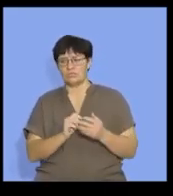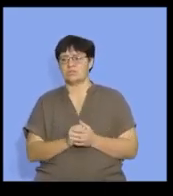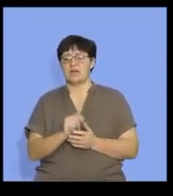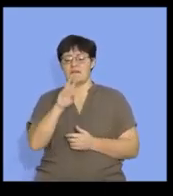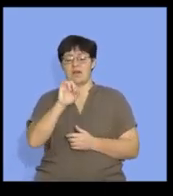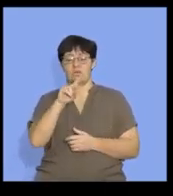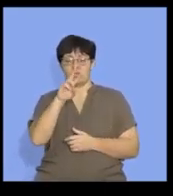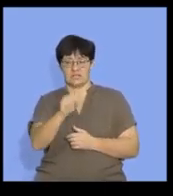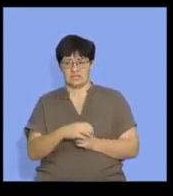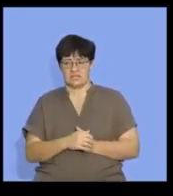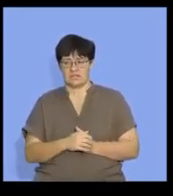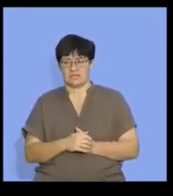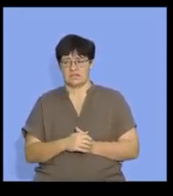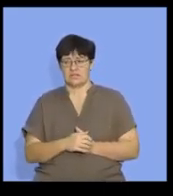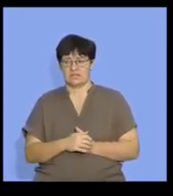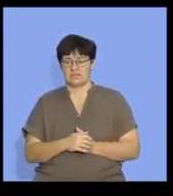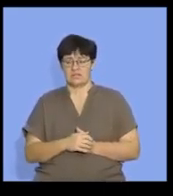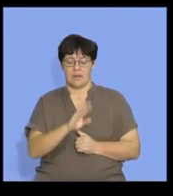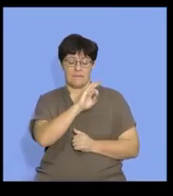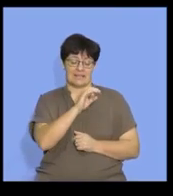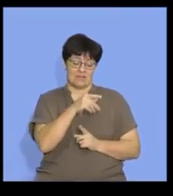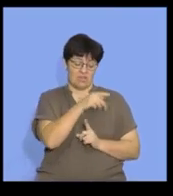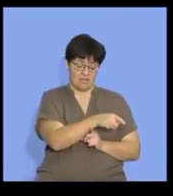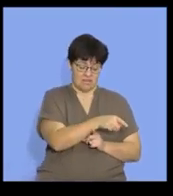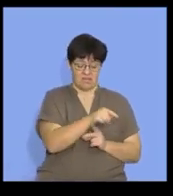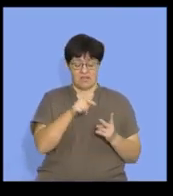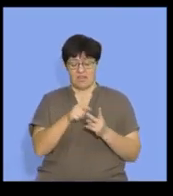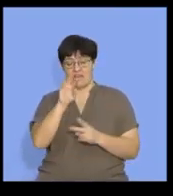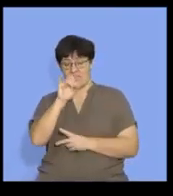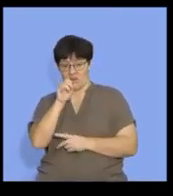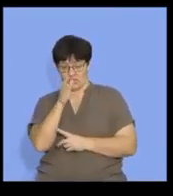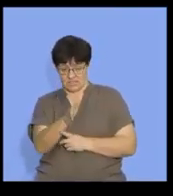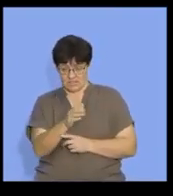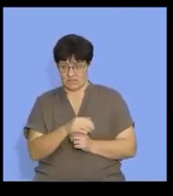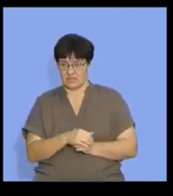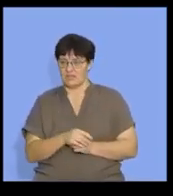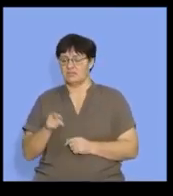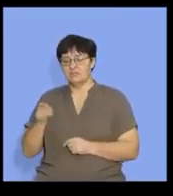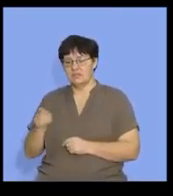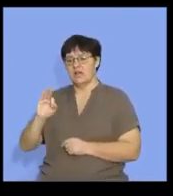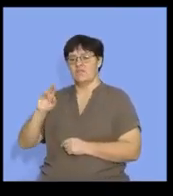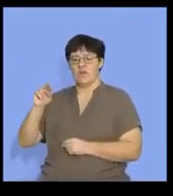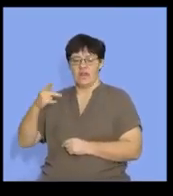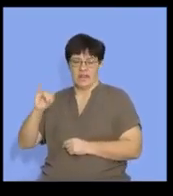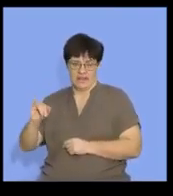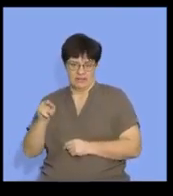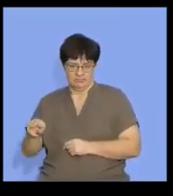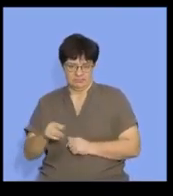is a virus. So let's just put here bacteria. All right, and we said this is